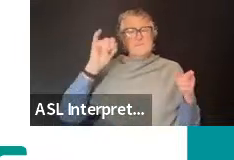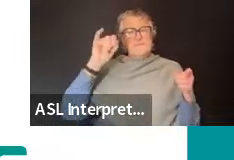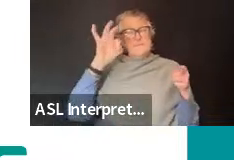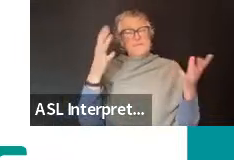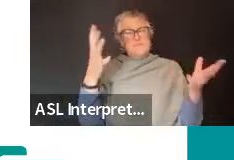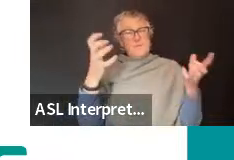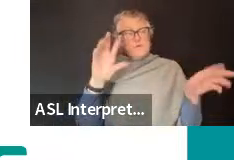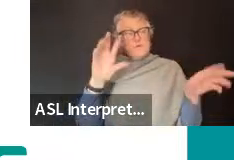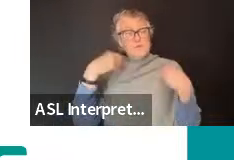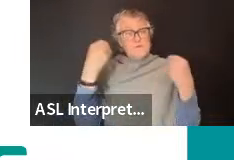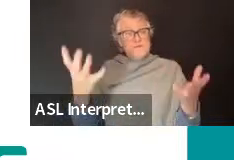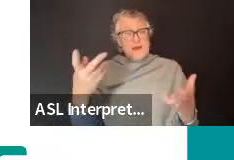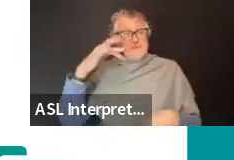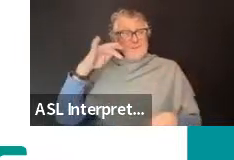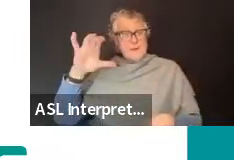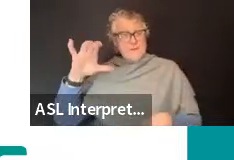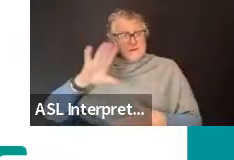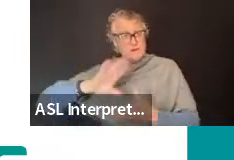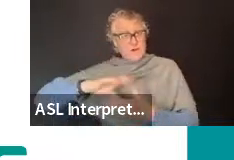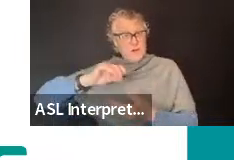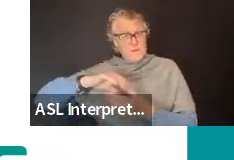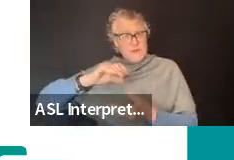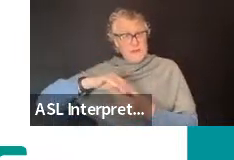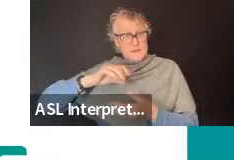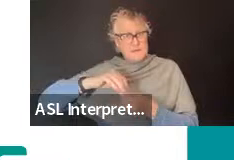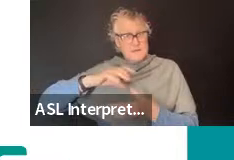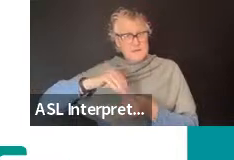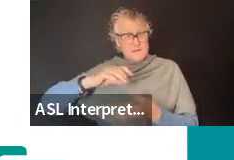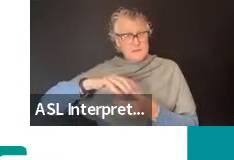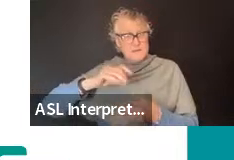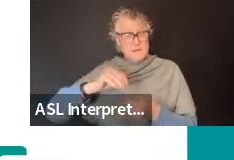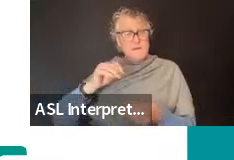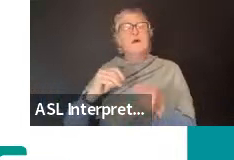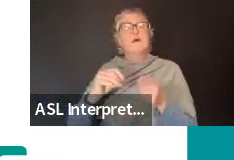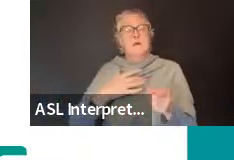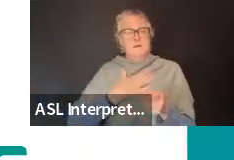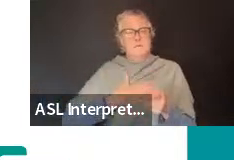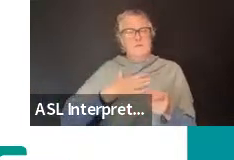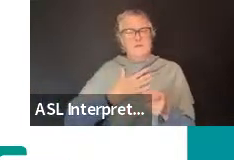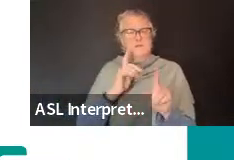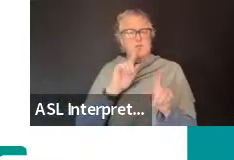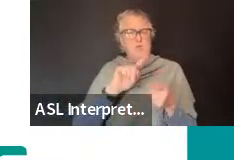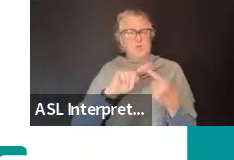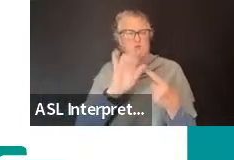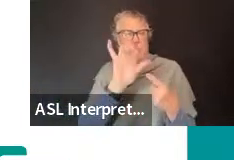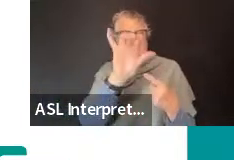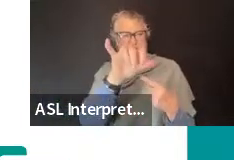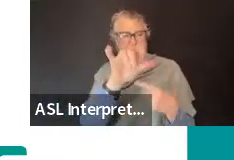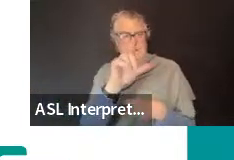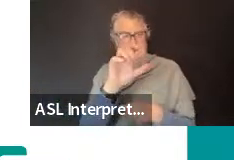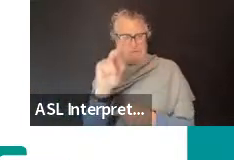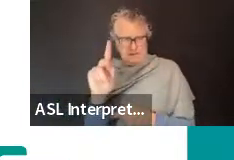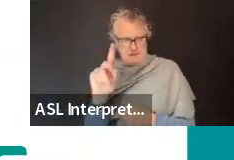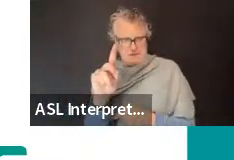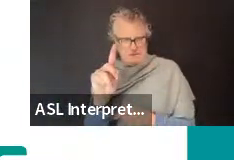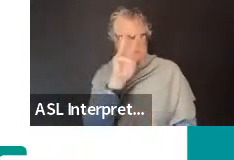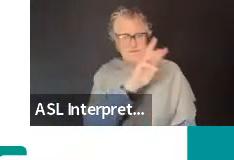on the draft supplemental environmental impact statement, please visit this link here,